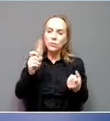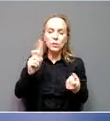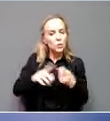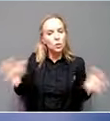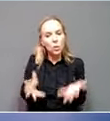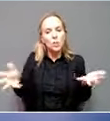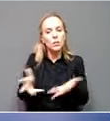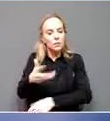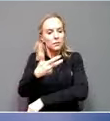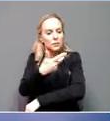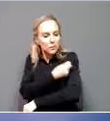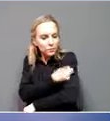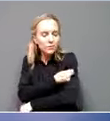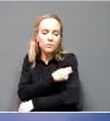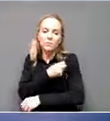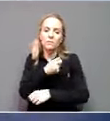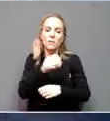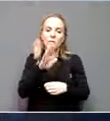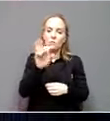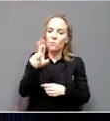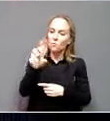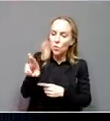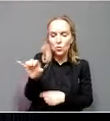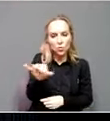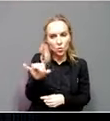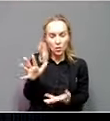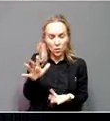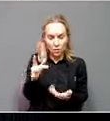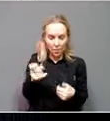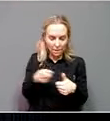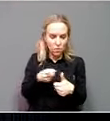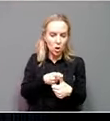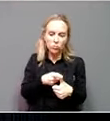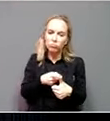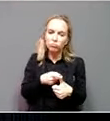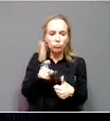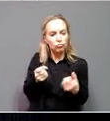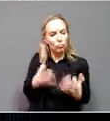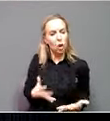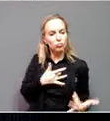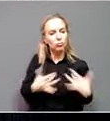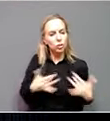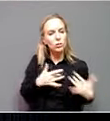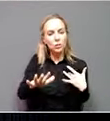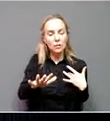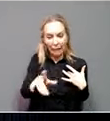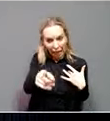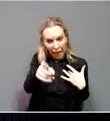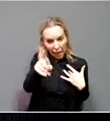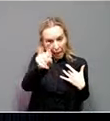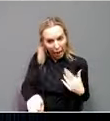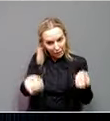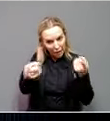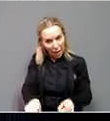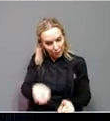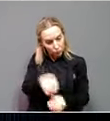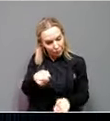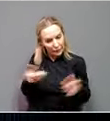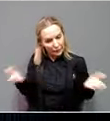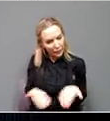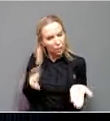Just because this is happening in Europe, well, first, it should cause us concern, but it doesn't mean it has to happen here. We have the tools